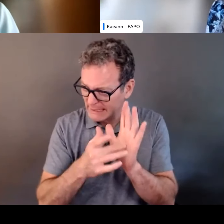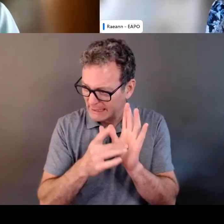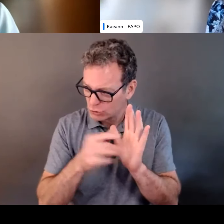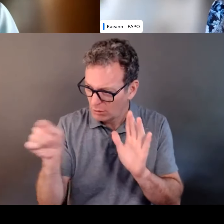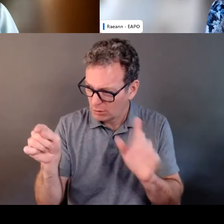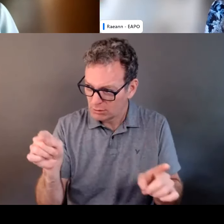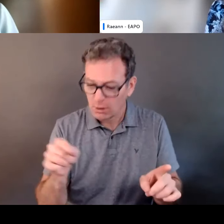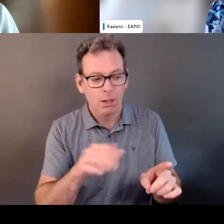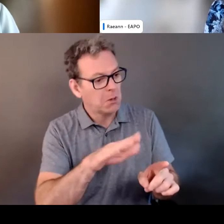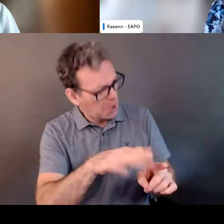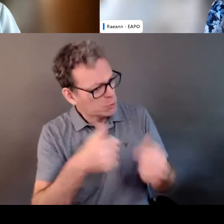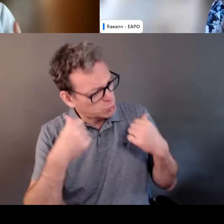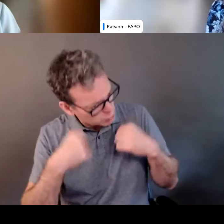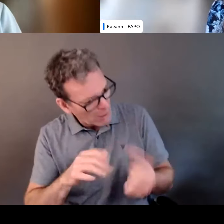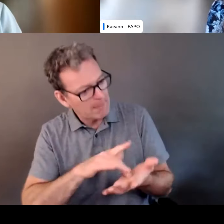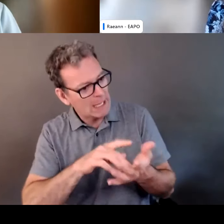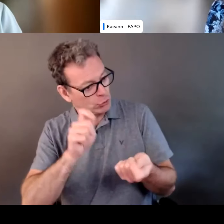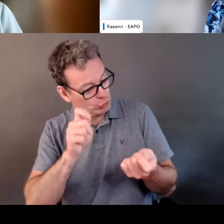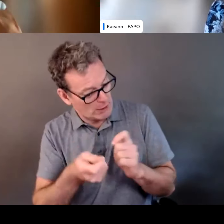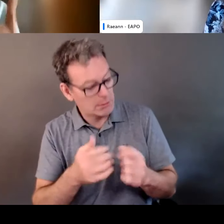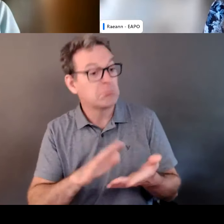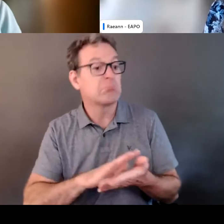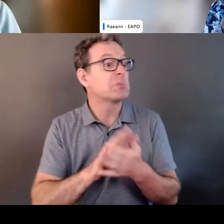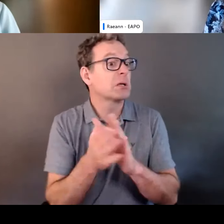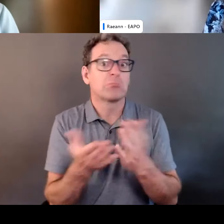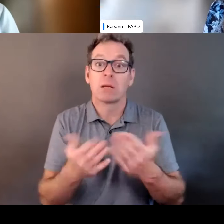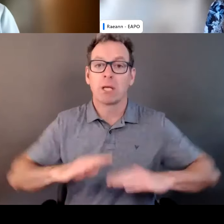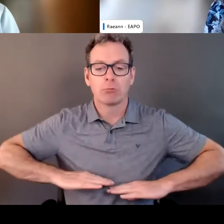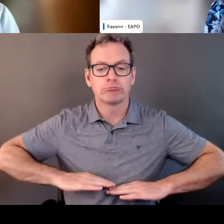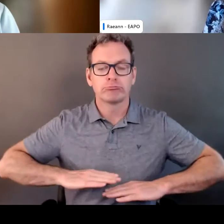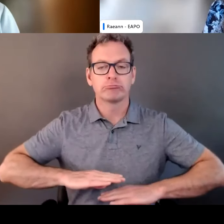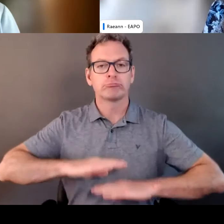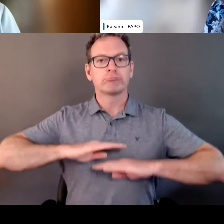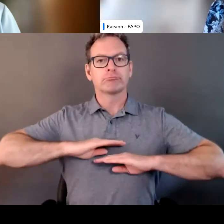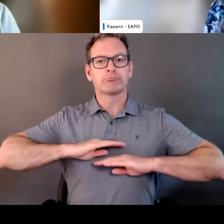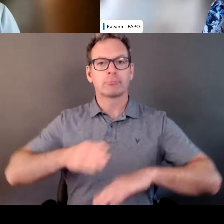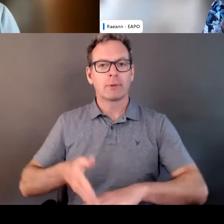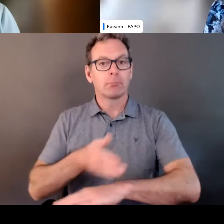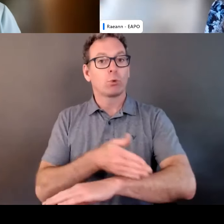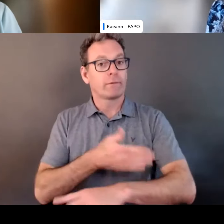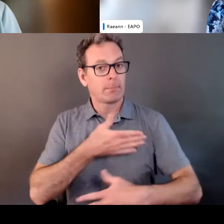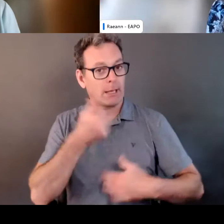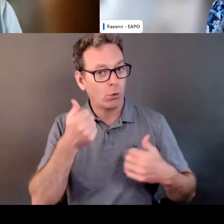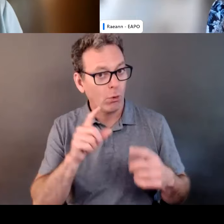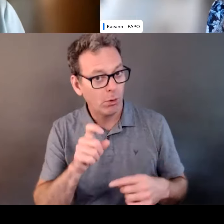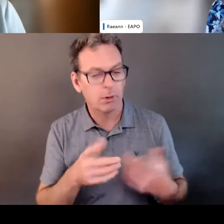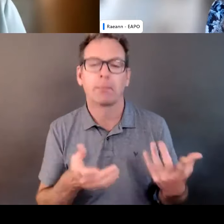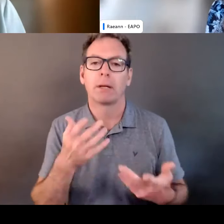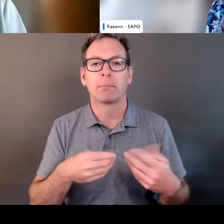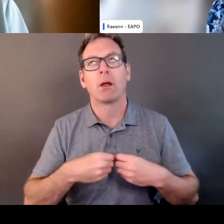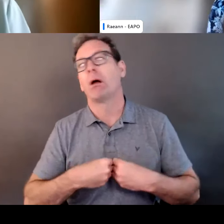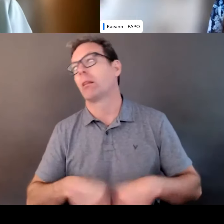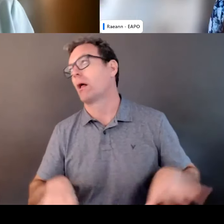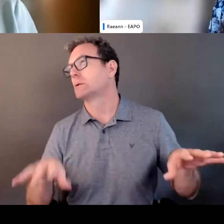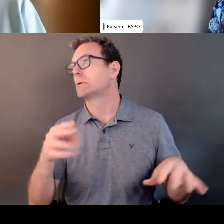the time. So I think also trying to understand why they've lost hope to that extent. I think that might be the